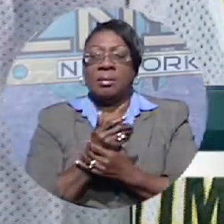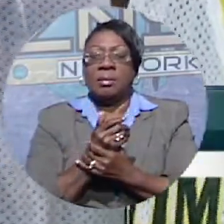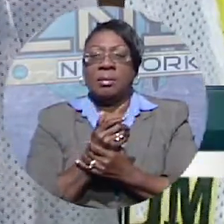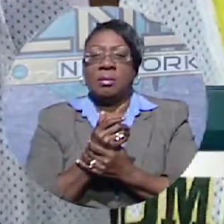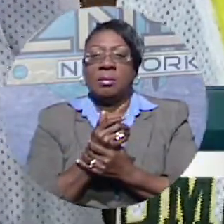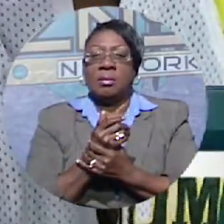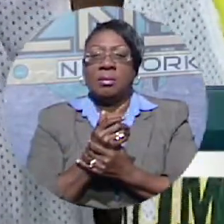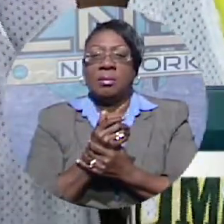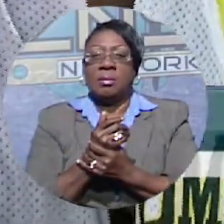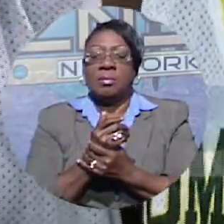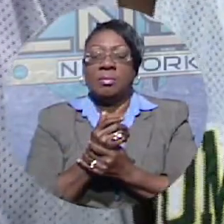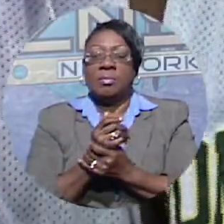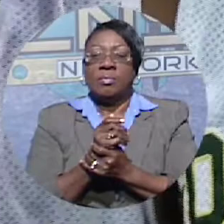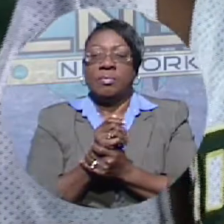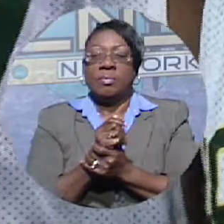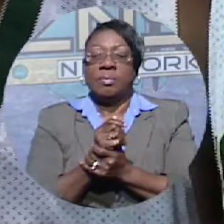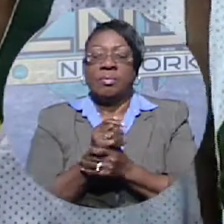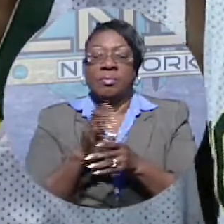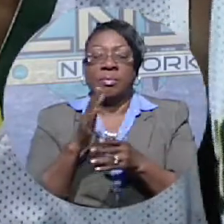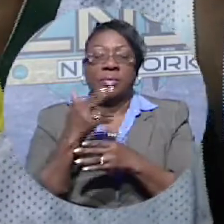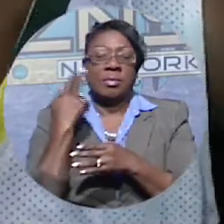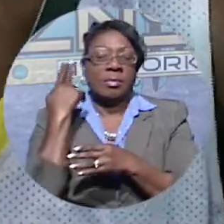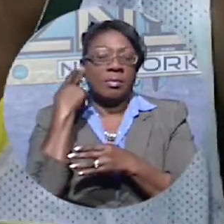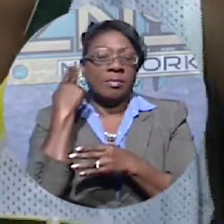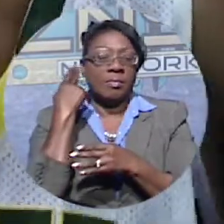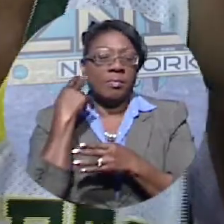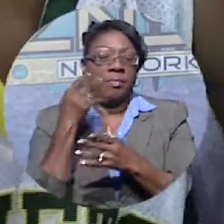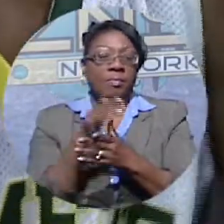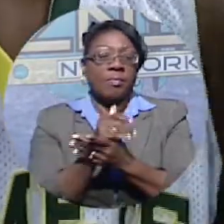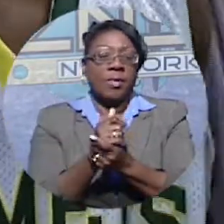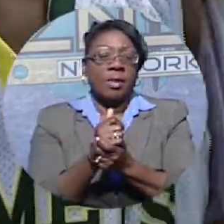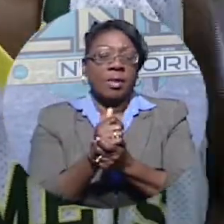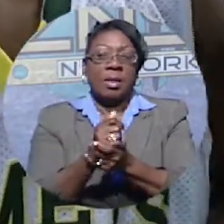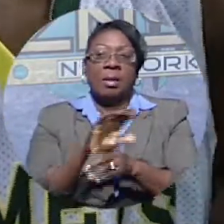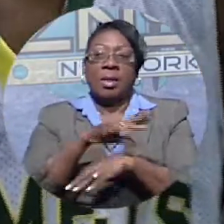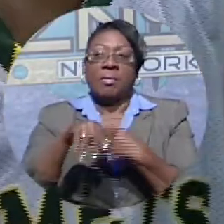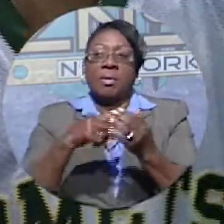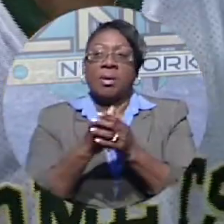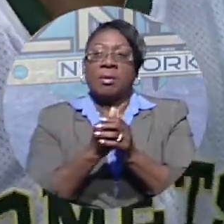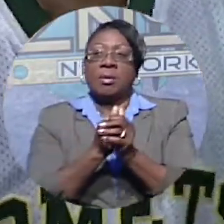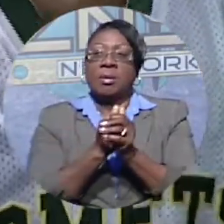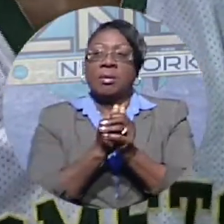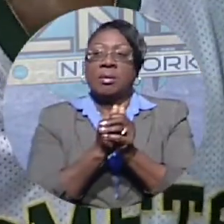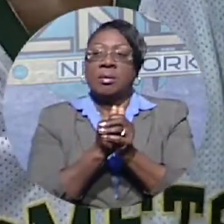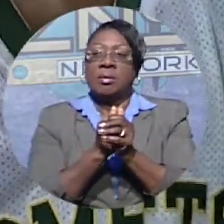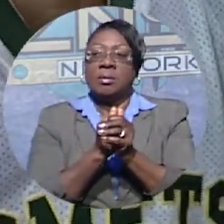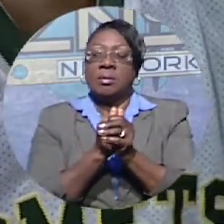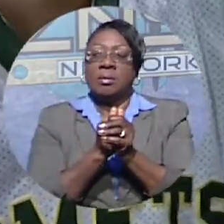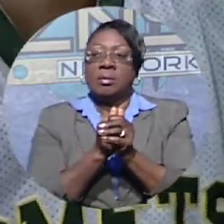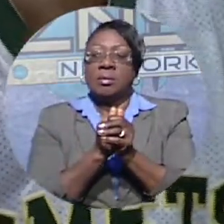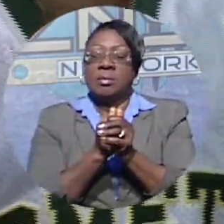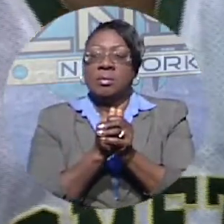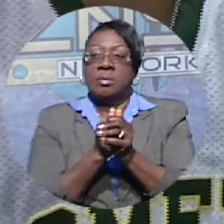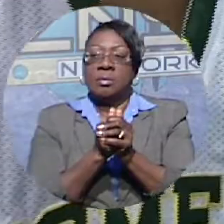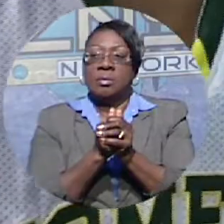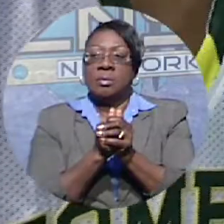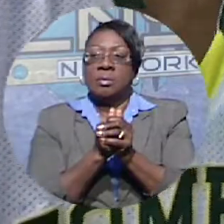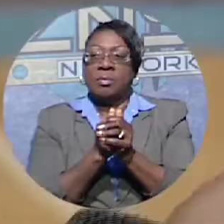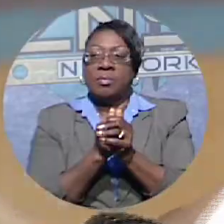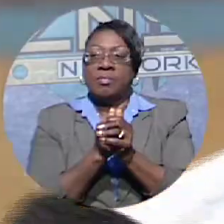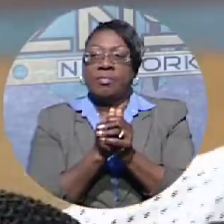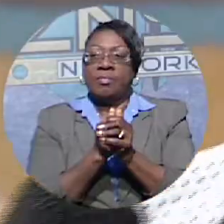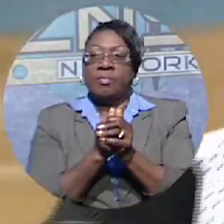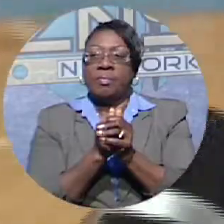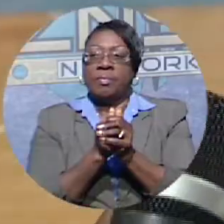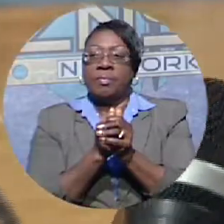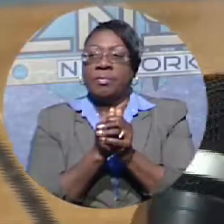the guys in the locker room, bring the hurdles there, bring the hurdles here, bring the cones and everything. They showed them, say, this is what we work hard for. This is what got at this moment, and they made it happen.